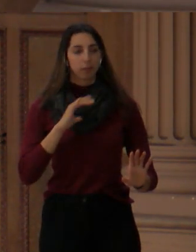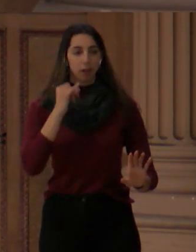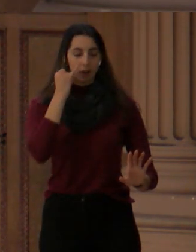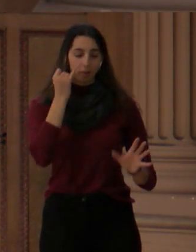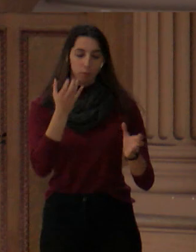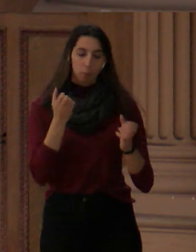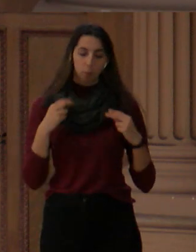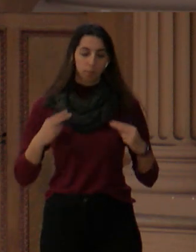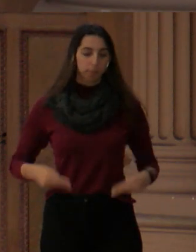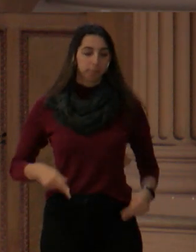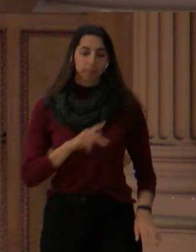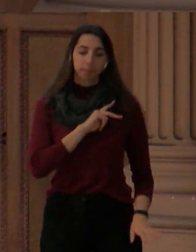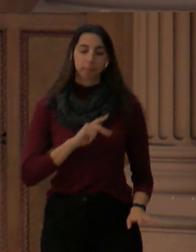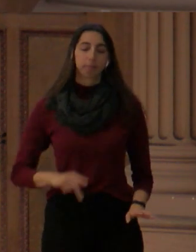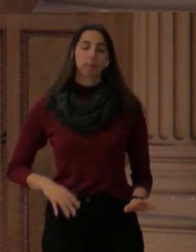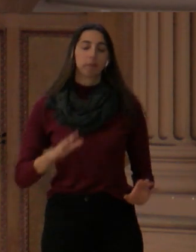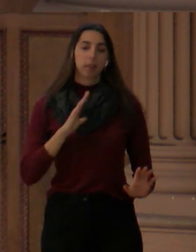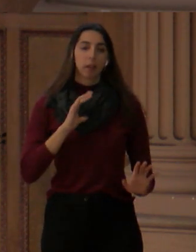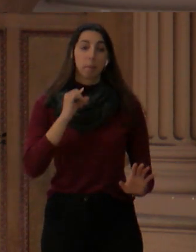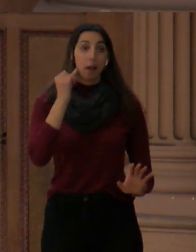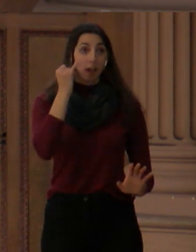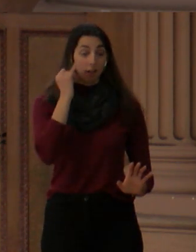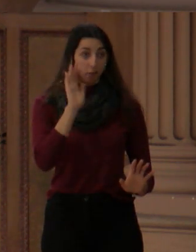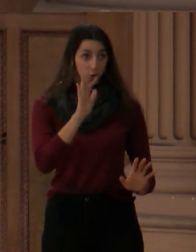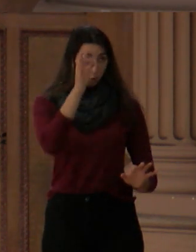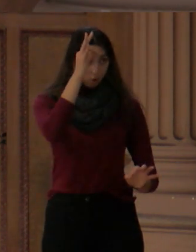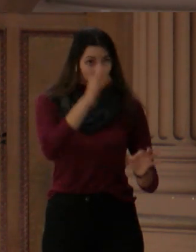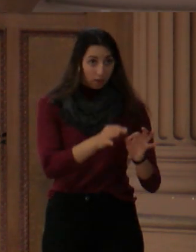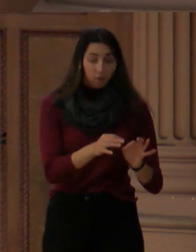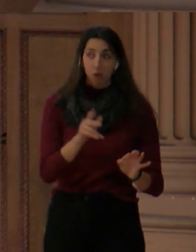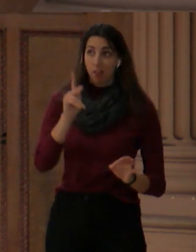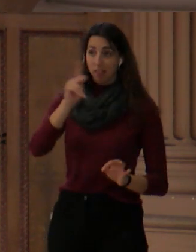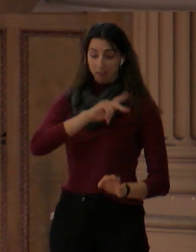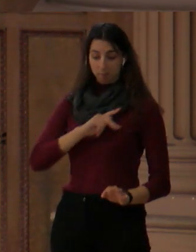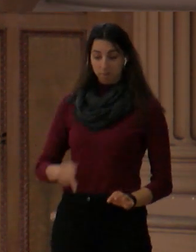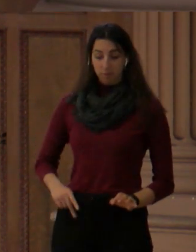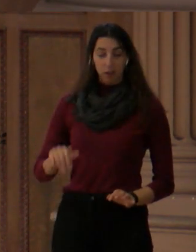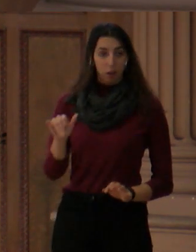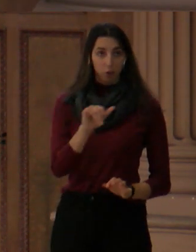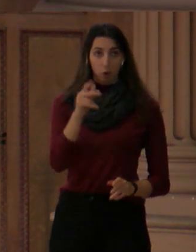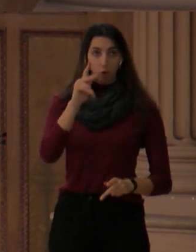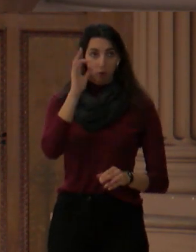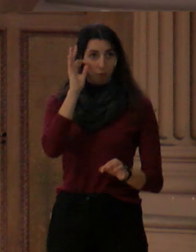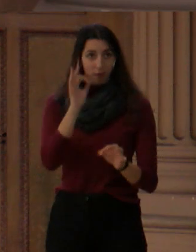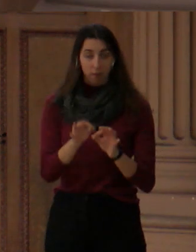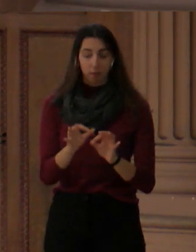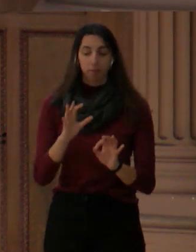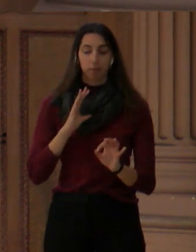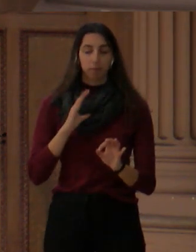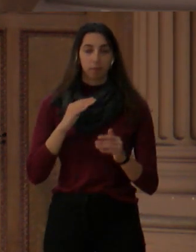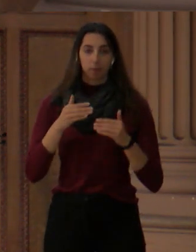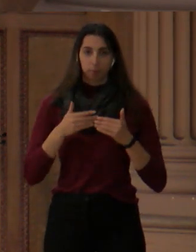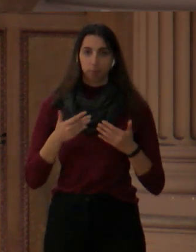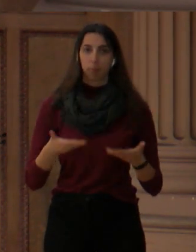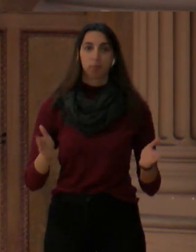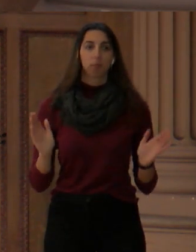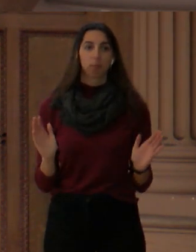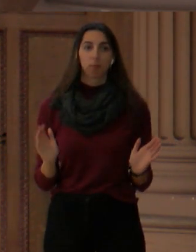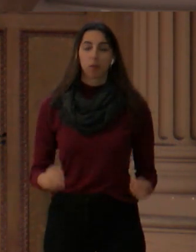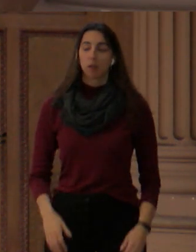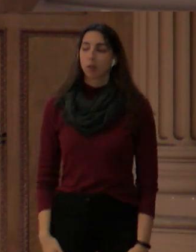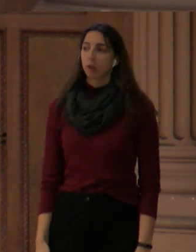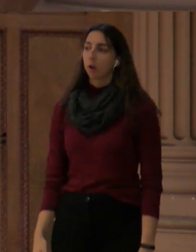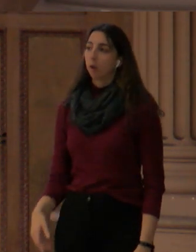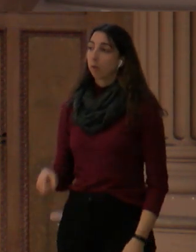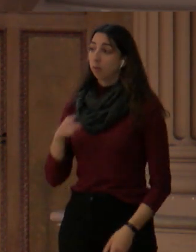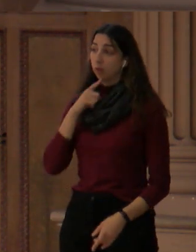you're faithful and your king is faithful, I'll allow it to go well. There can be such a thing as a faithful king. And